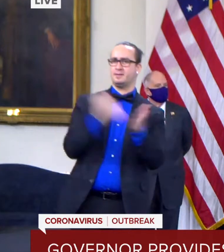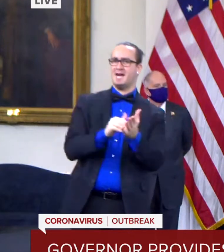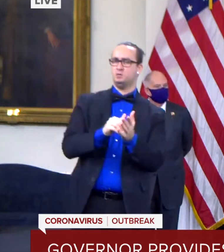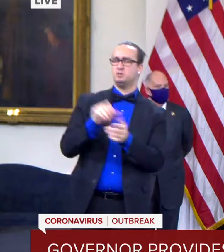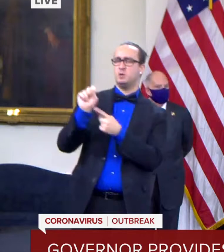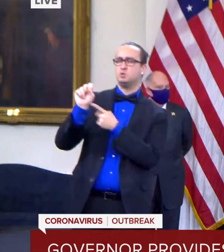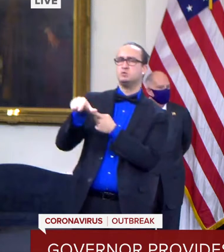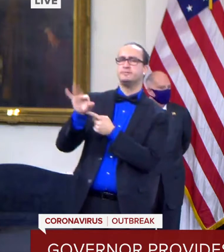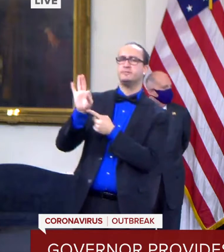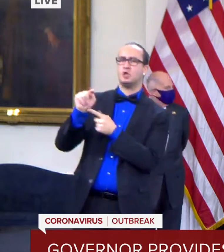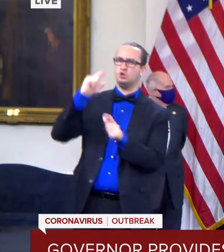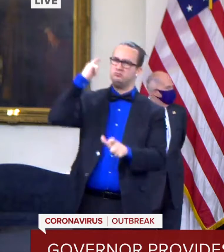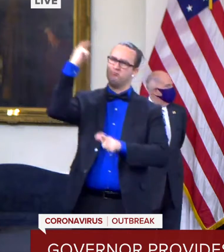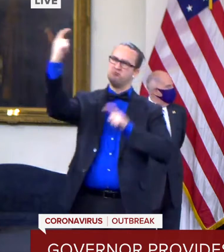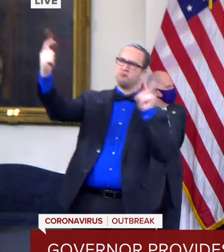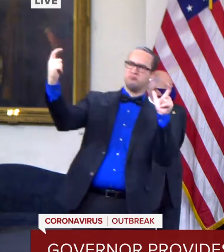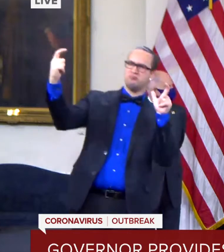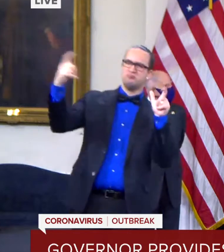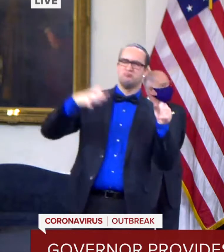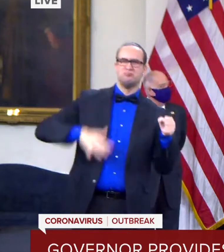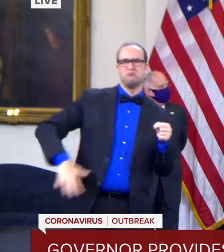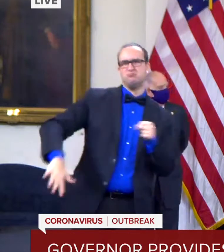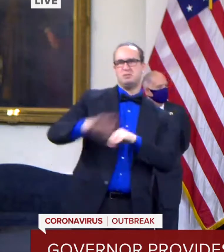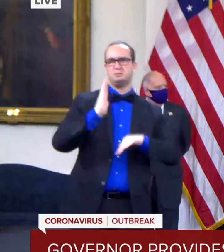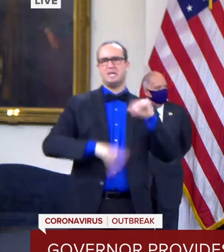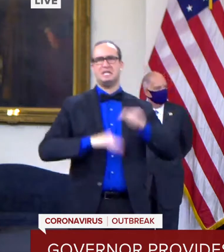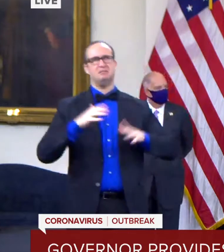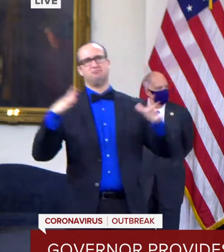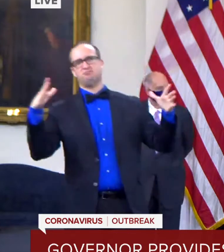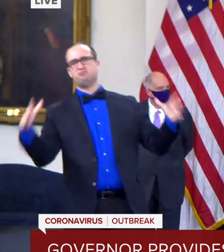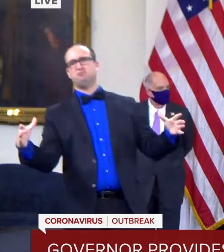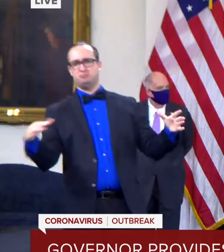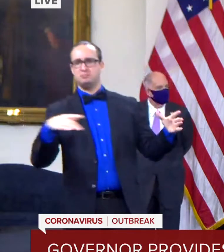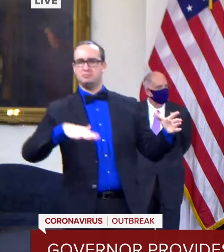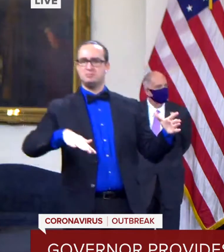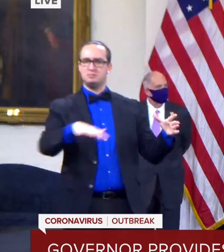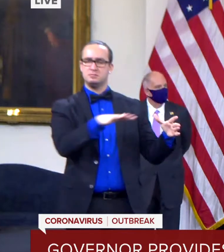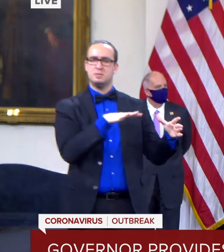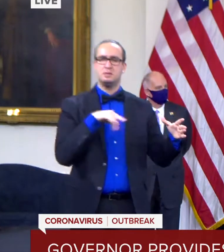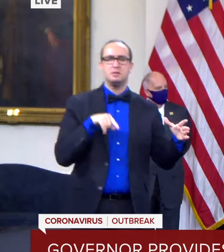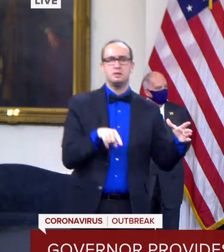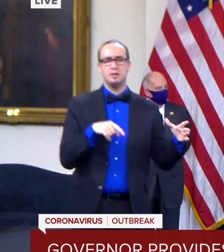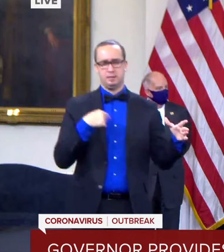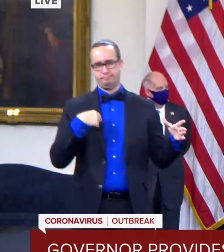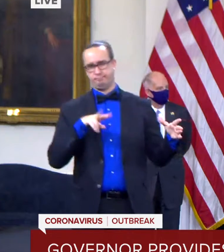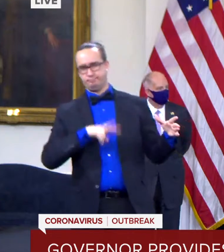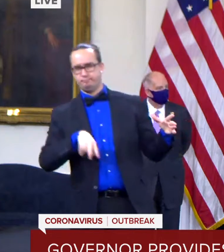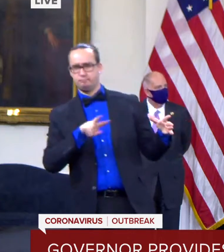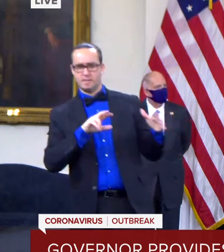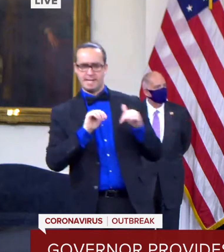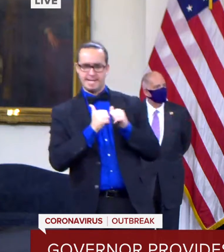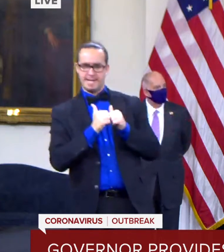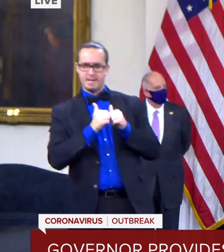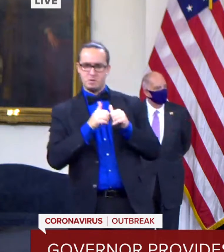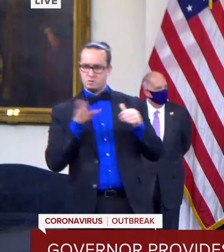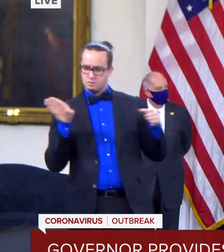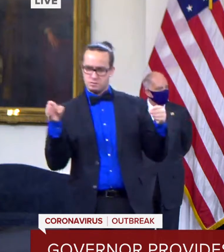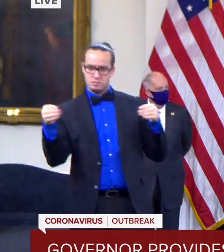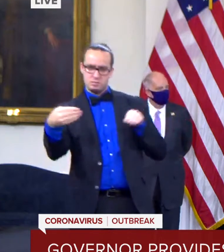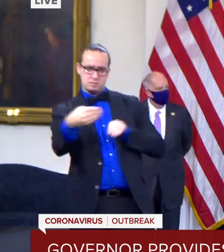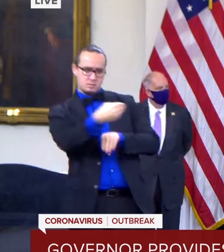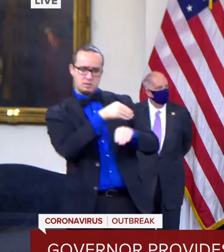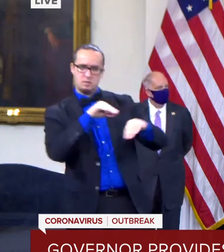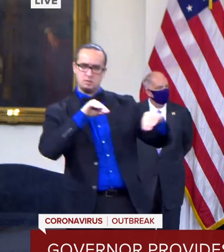recreation center that we're using, right? So we have that all laid out, how the citizens would come in and how they